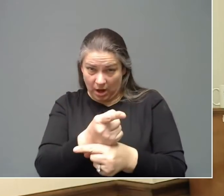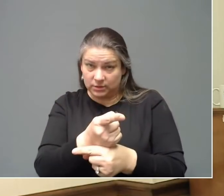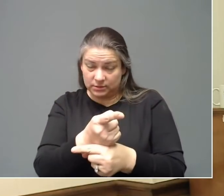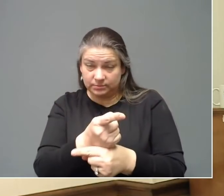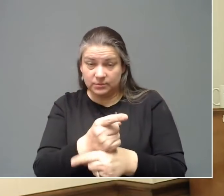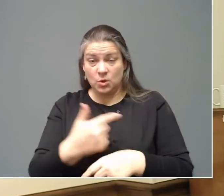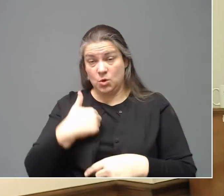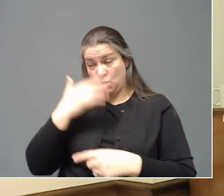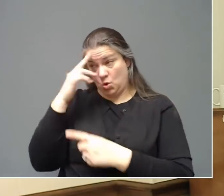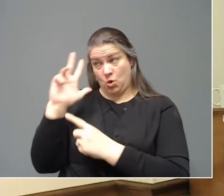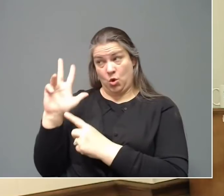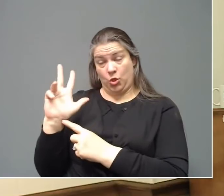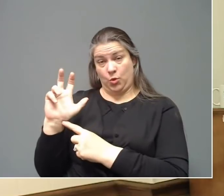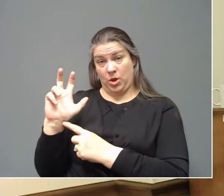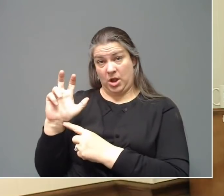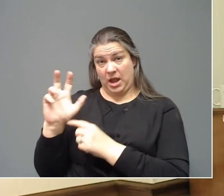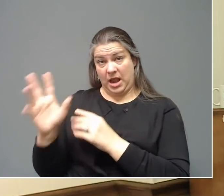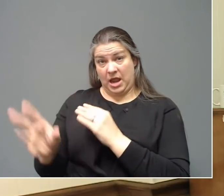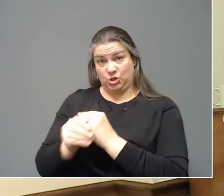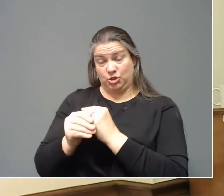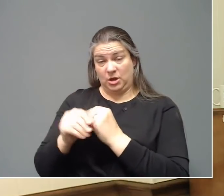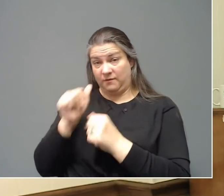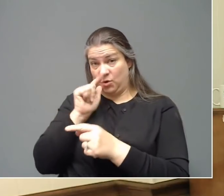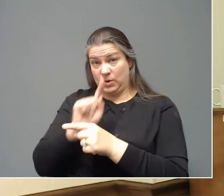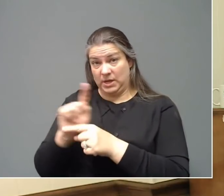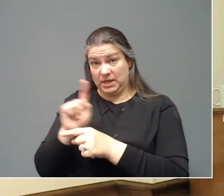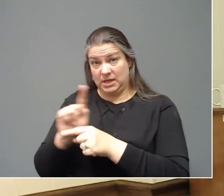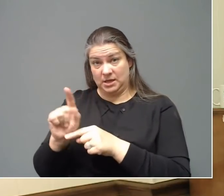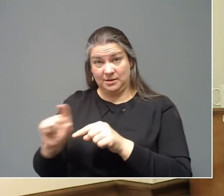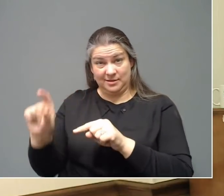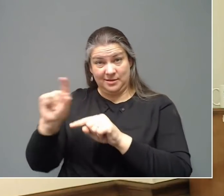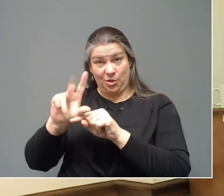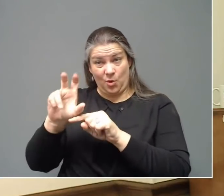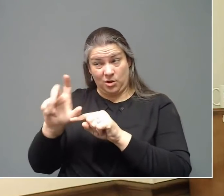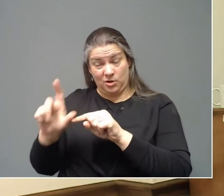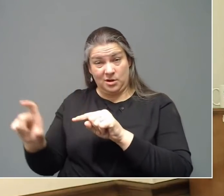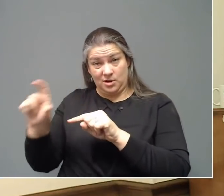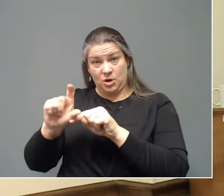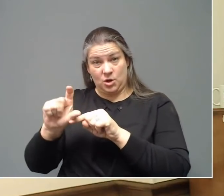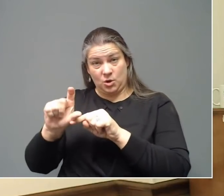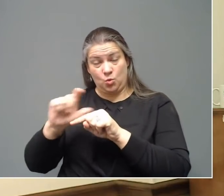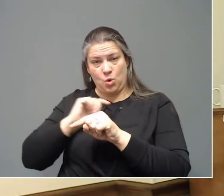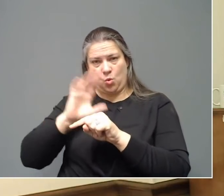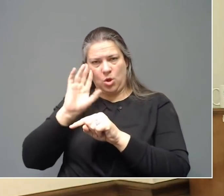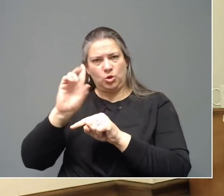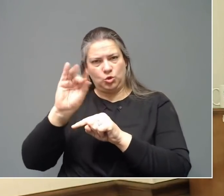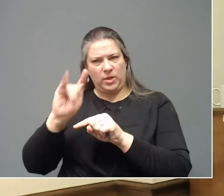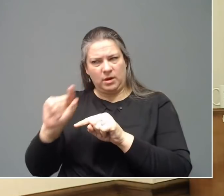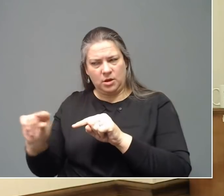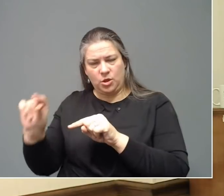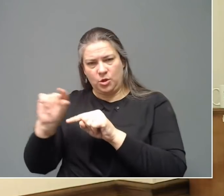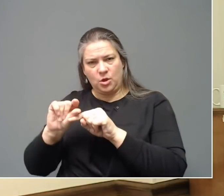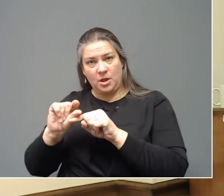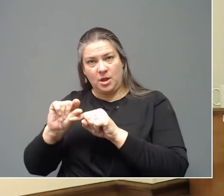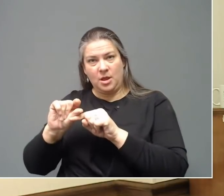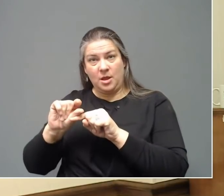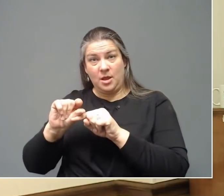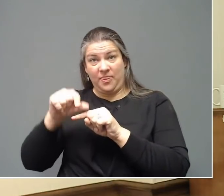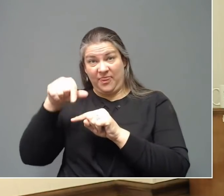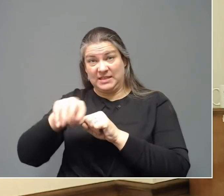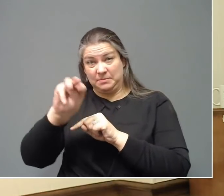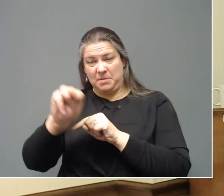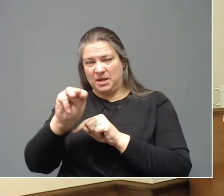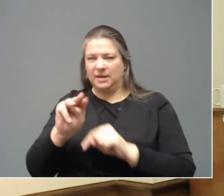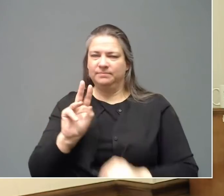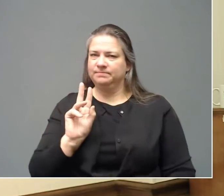earlier things we start pushing out, it will take us, it will definitely not be coming Monday. We think it won't be